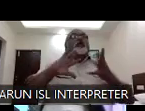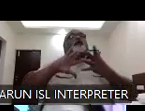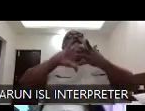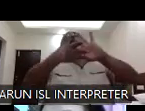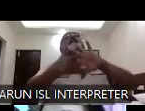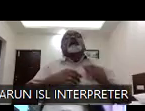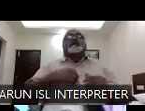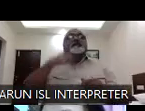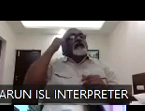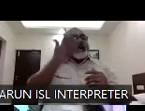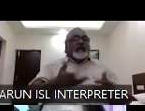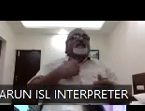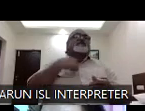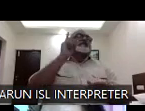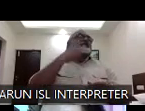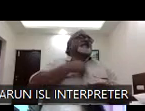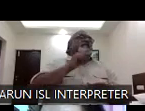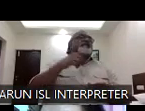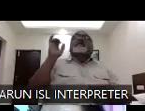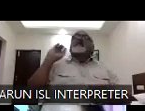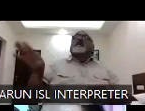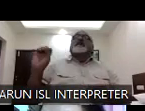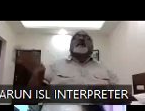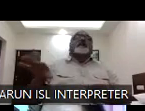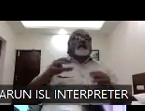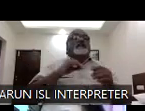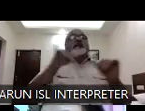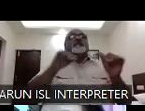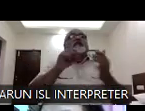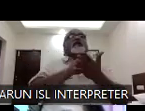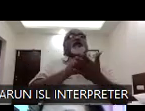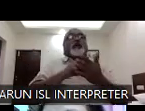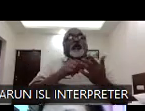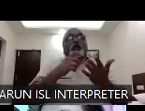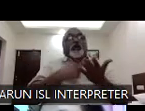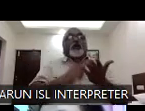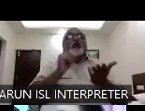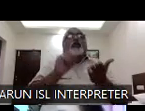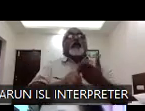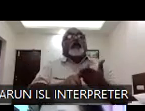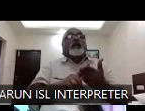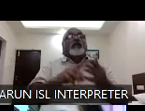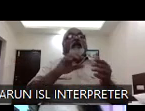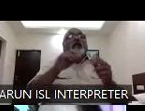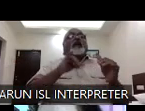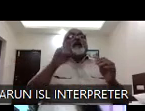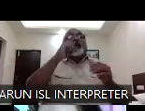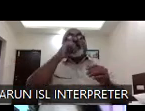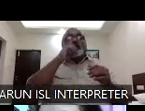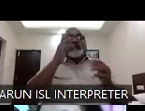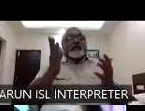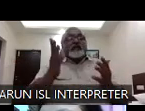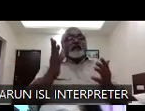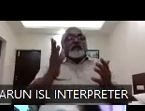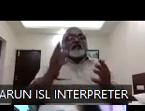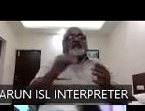There can be one unwritten rule for women. There is a movie called Satya At Gharat,